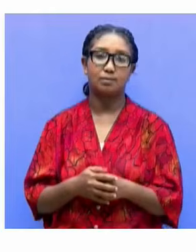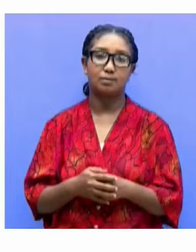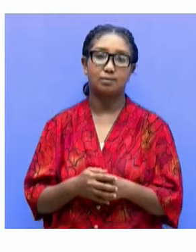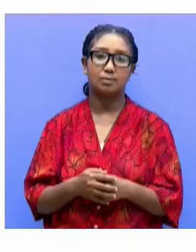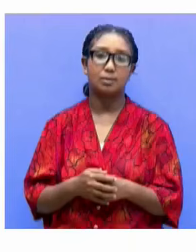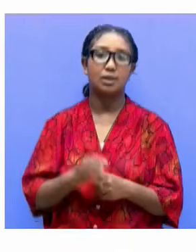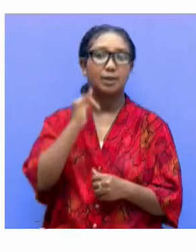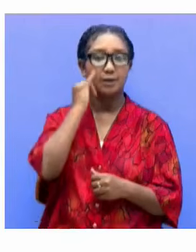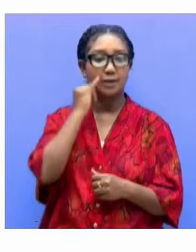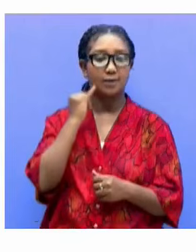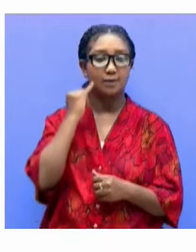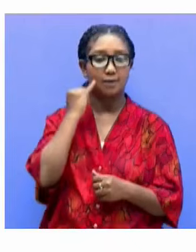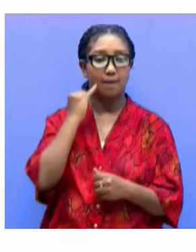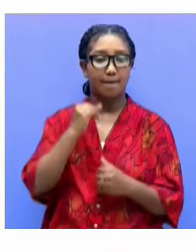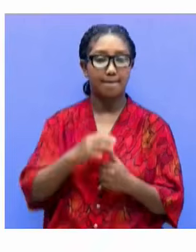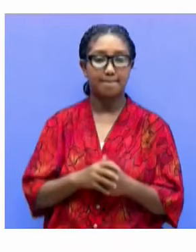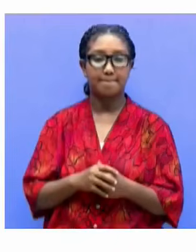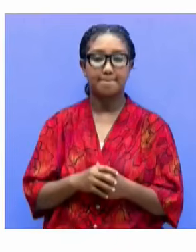if